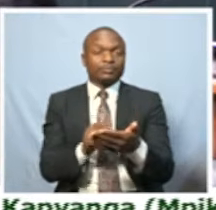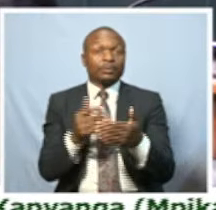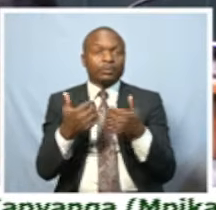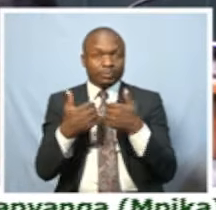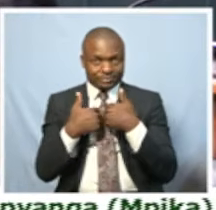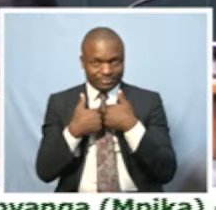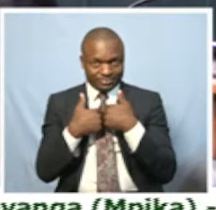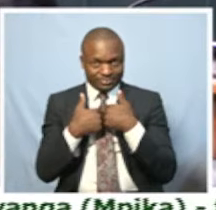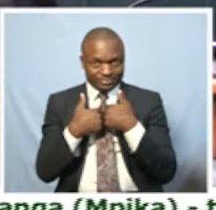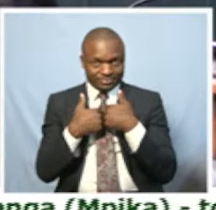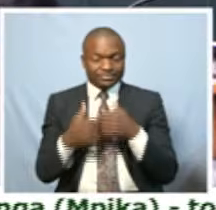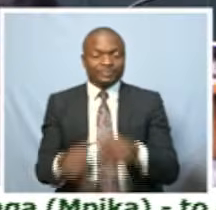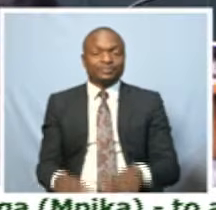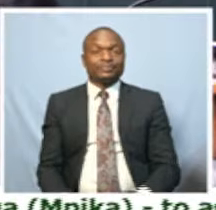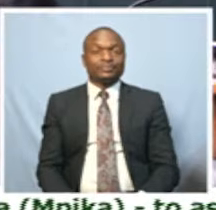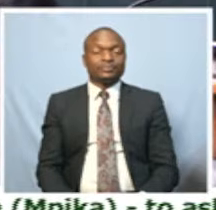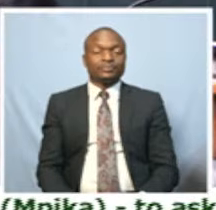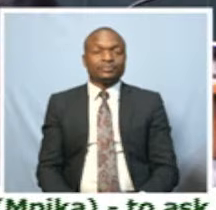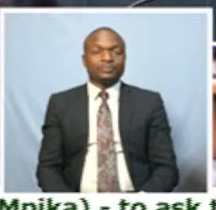have